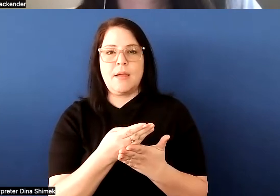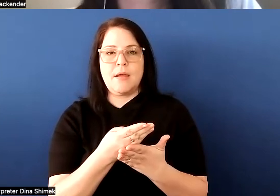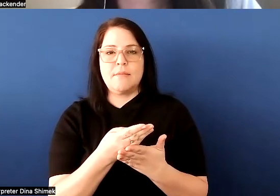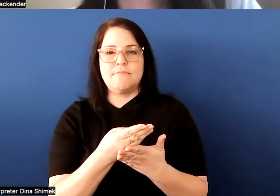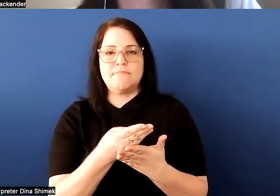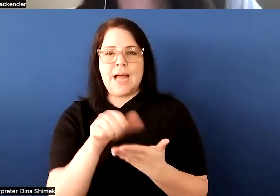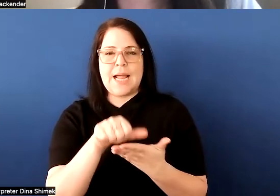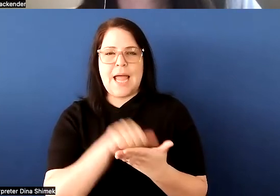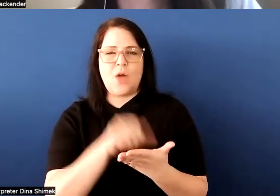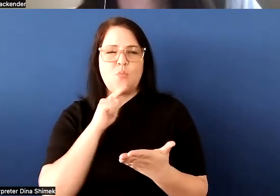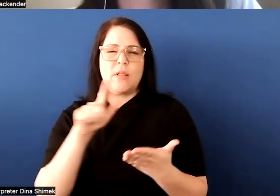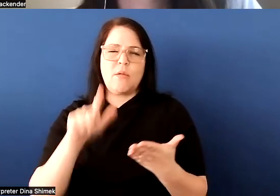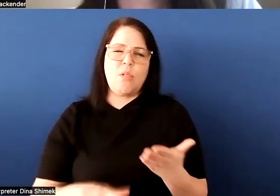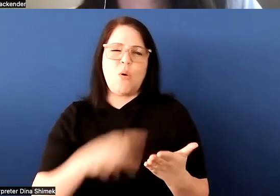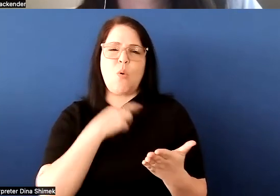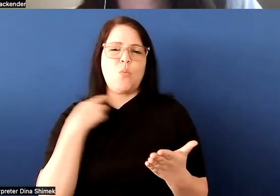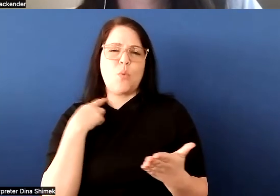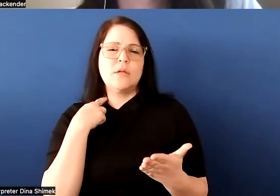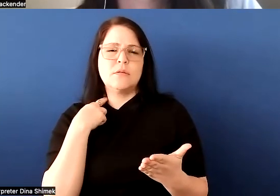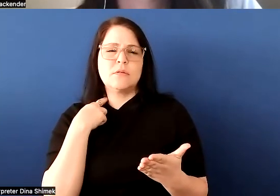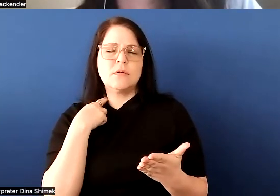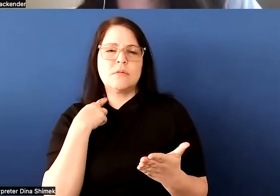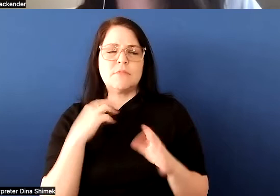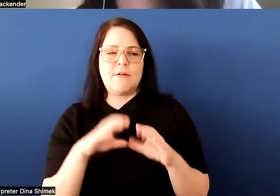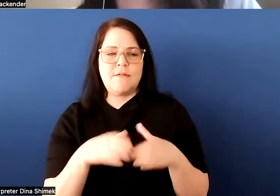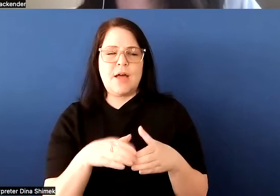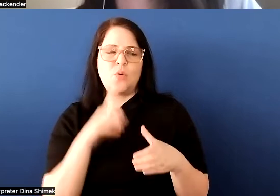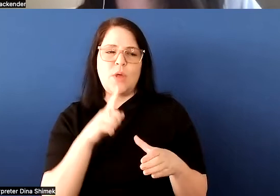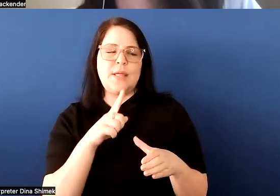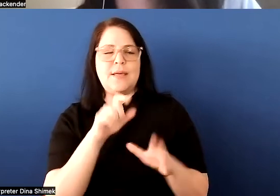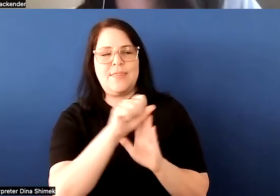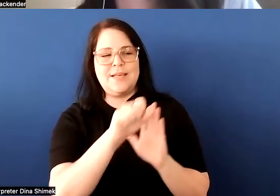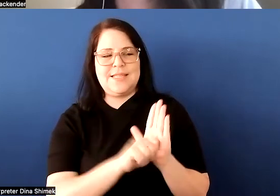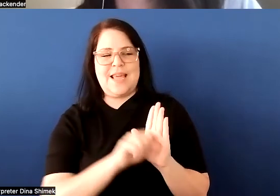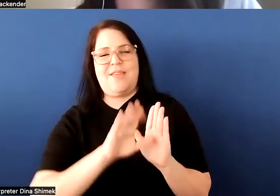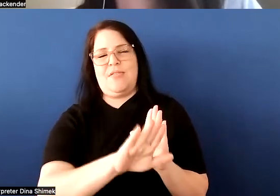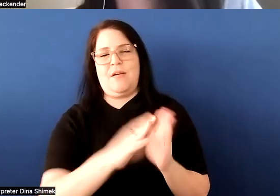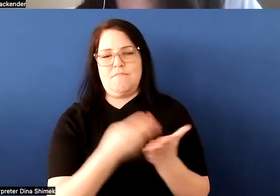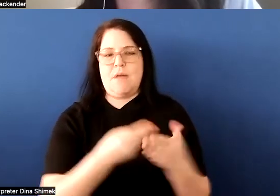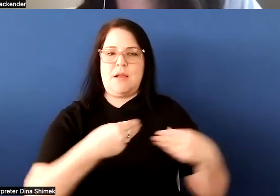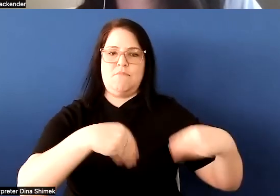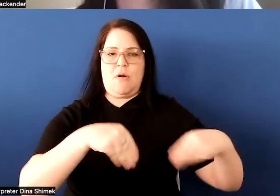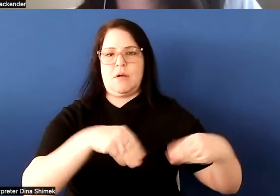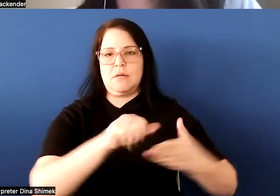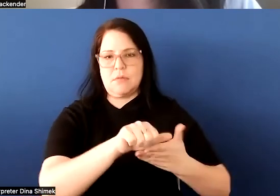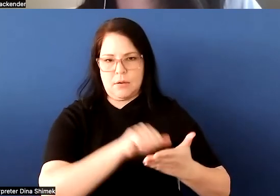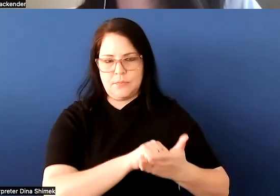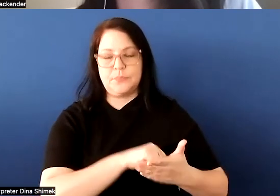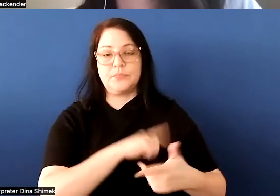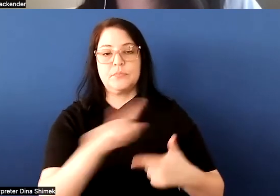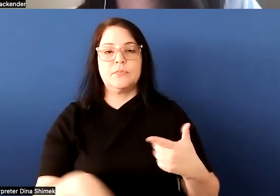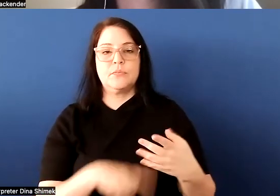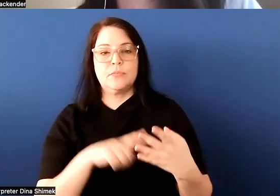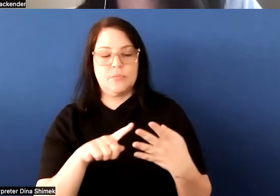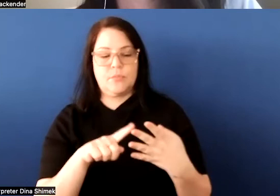low risk mutual fund that's actually kind of like the state's money market account. Then we have